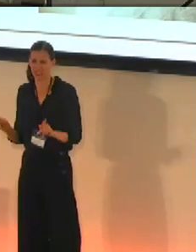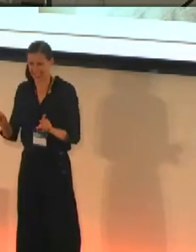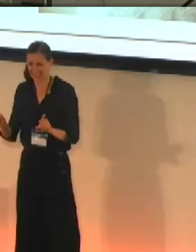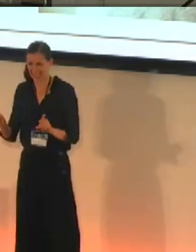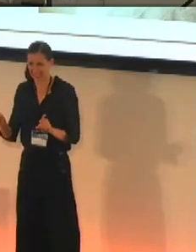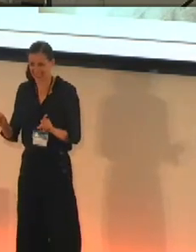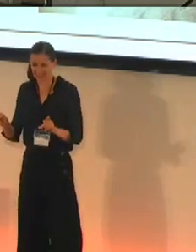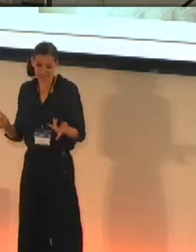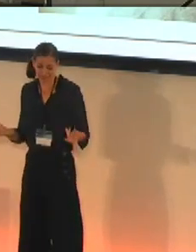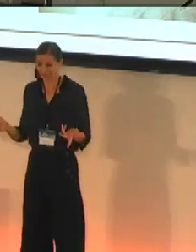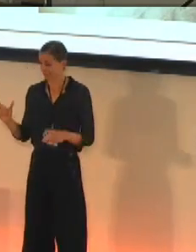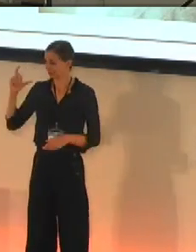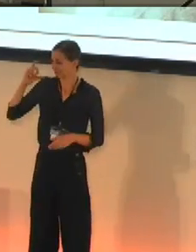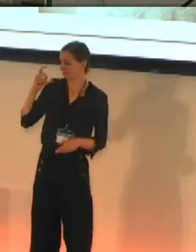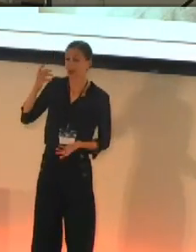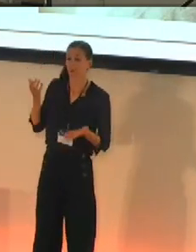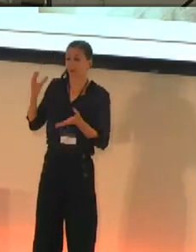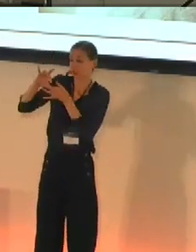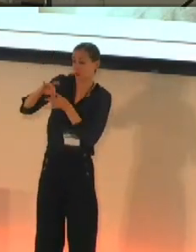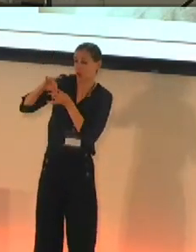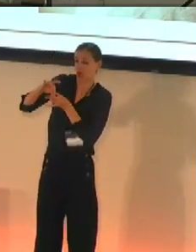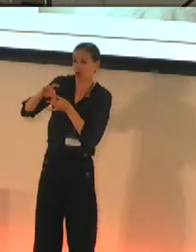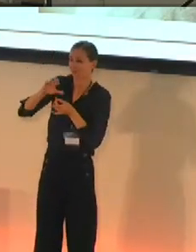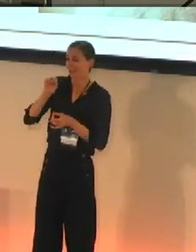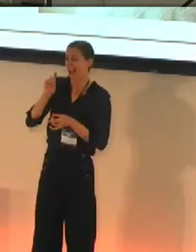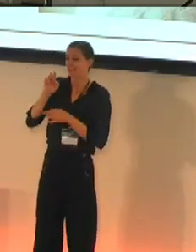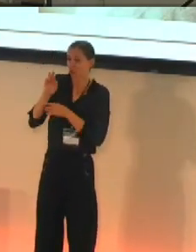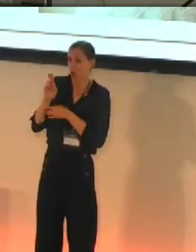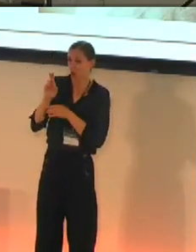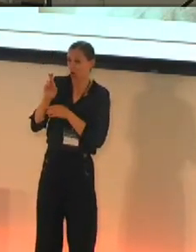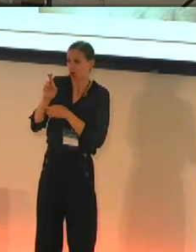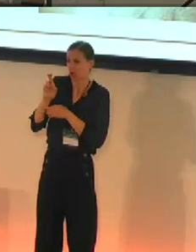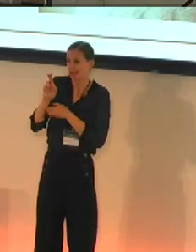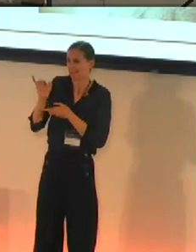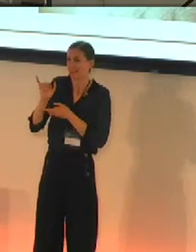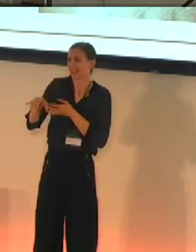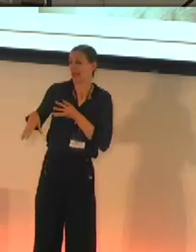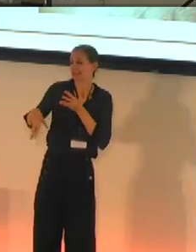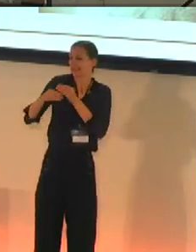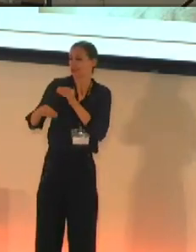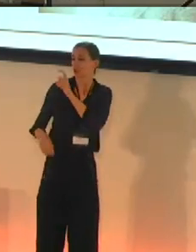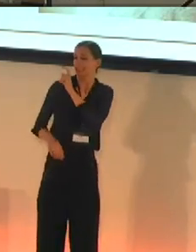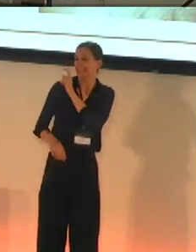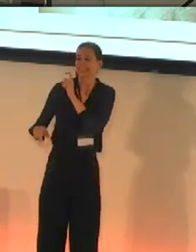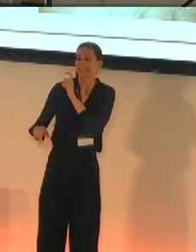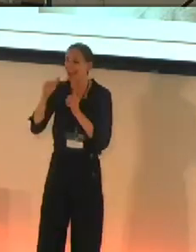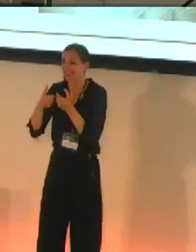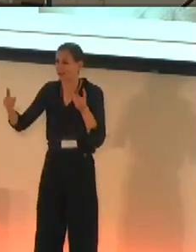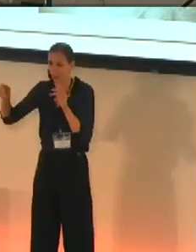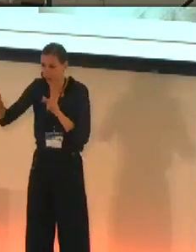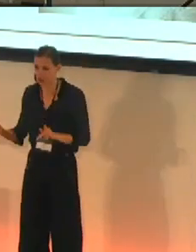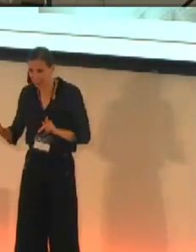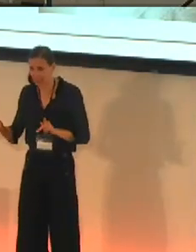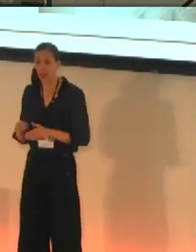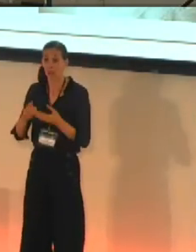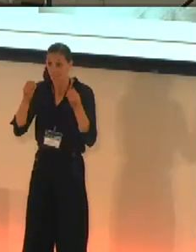looks like a part of their avatar, like an accessory or some kind of companion, rather than a completely separate individual. And a lot of our